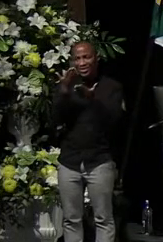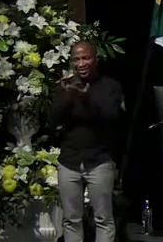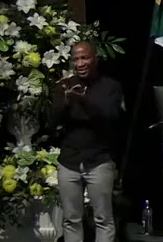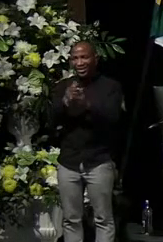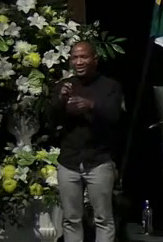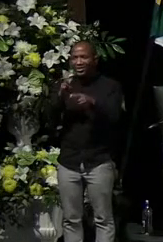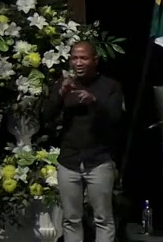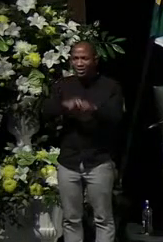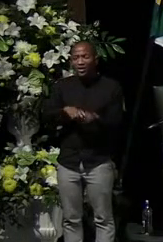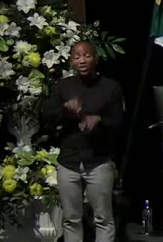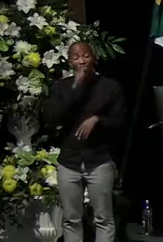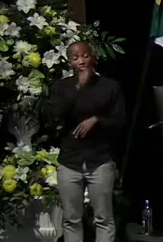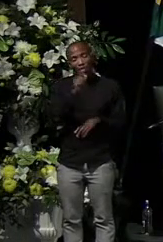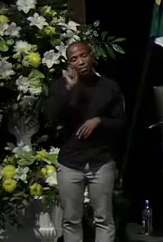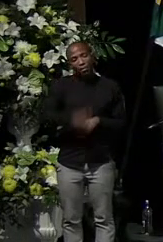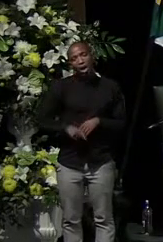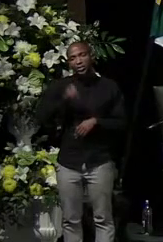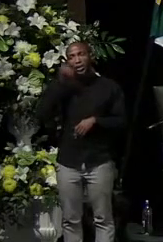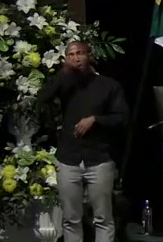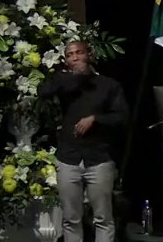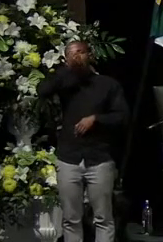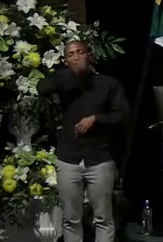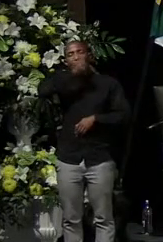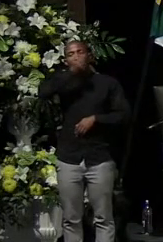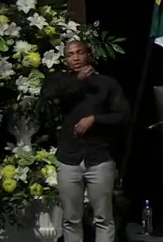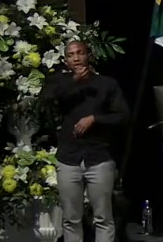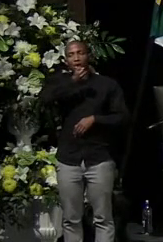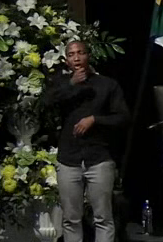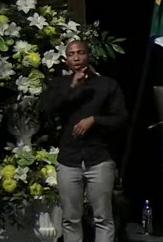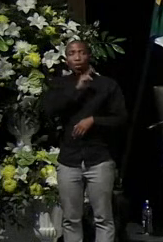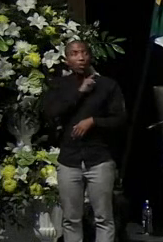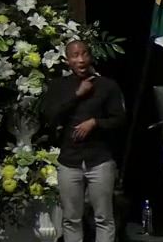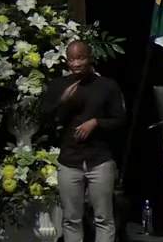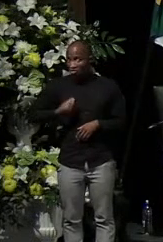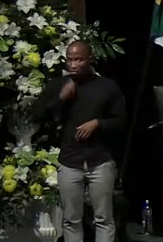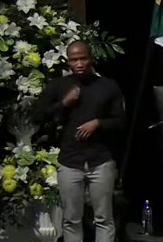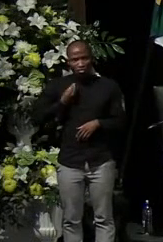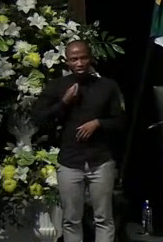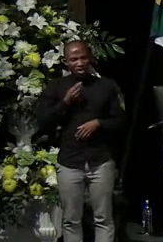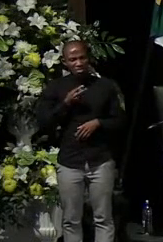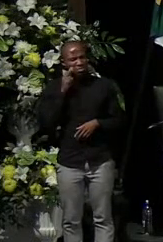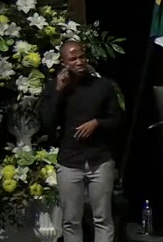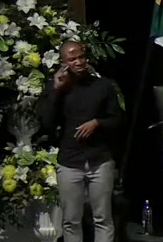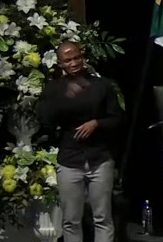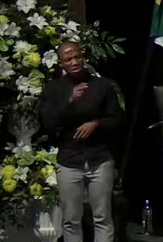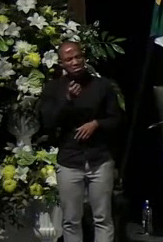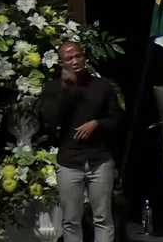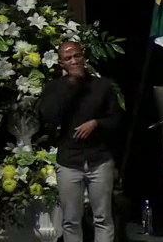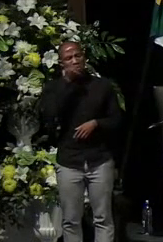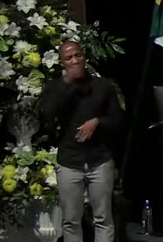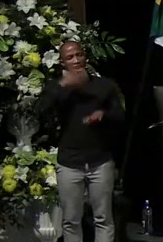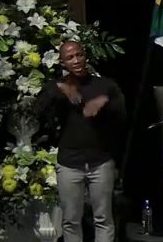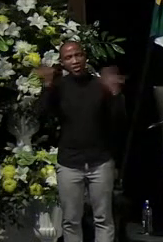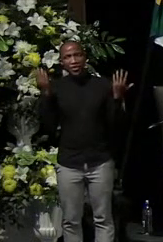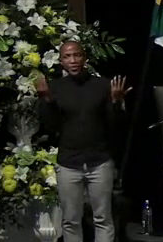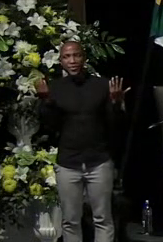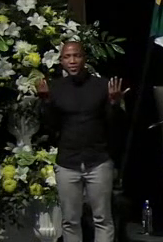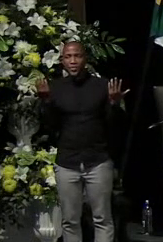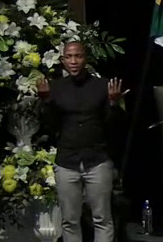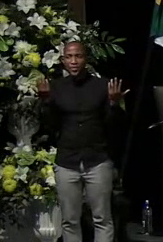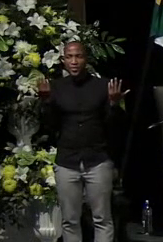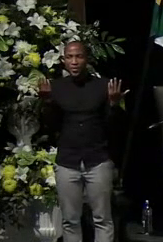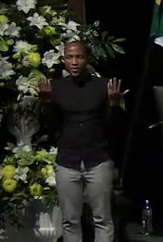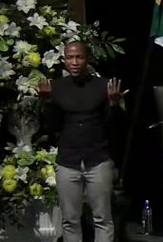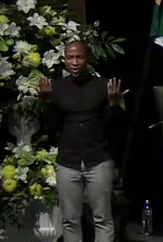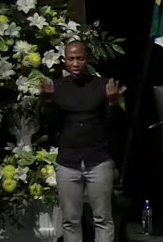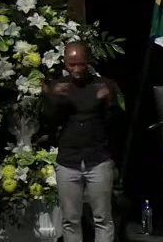because through that rumors apologize because young people are seen as those who don't apologize absolutely and radicalism it's not